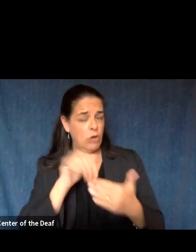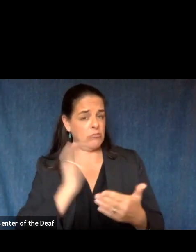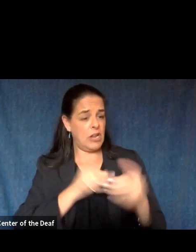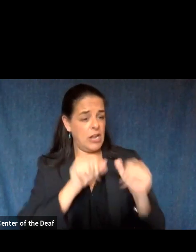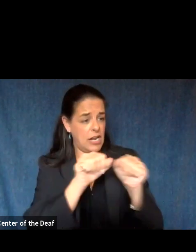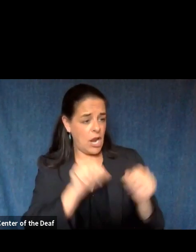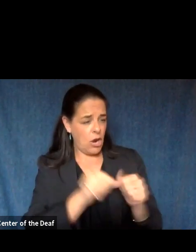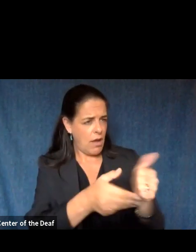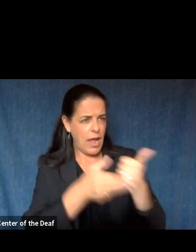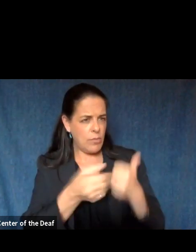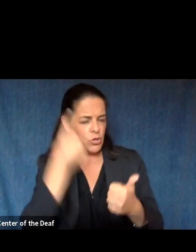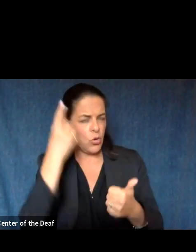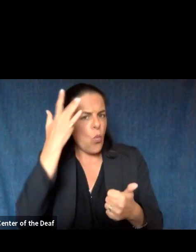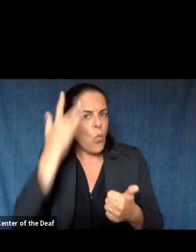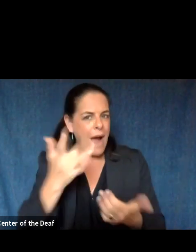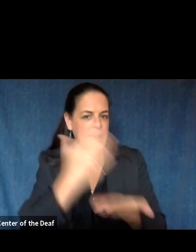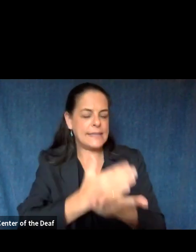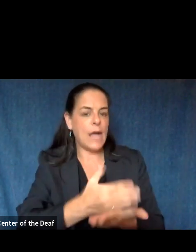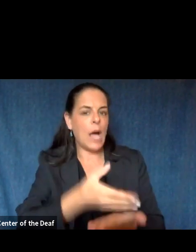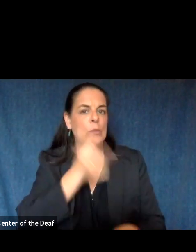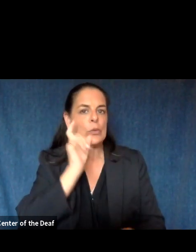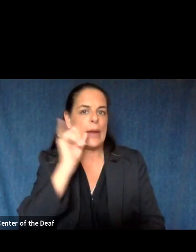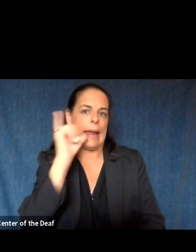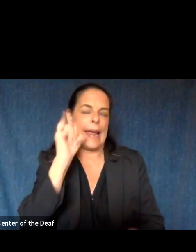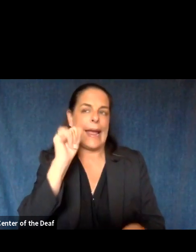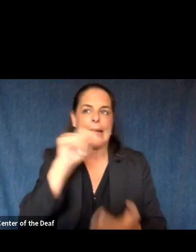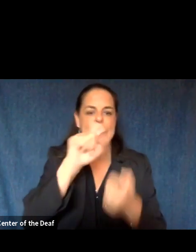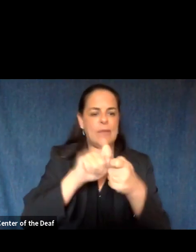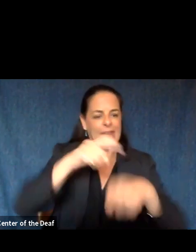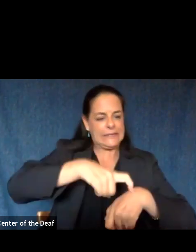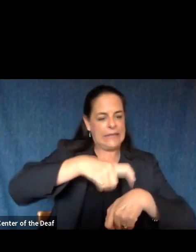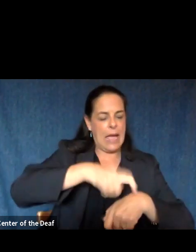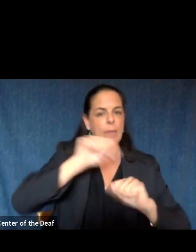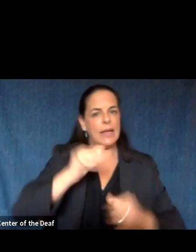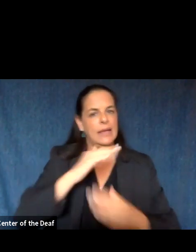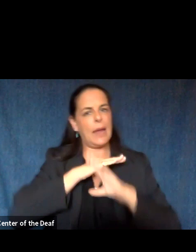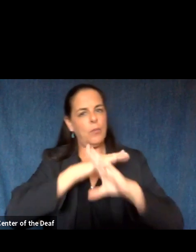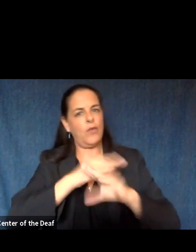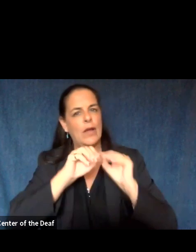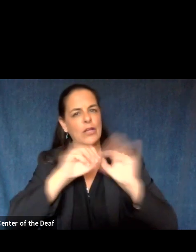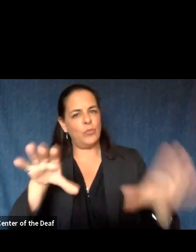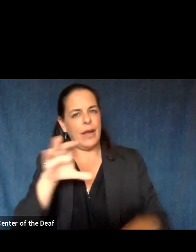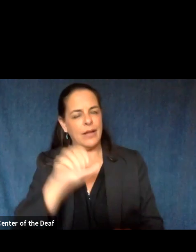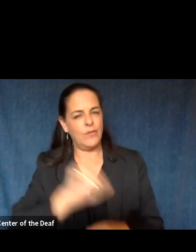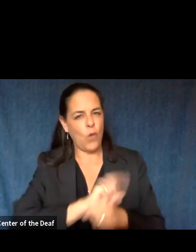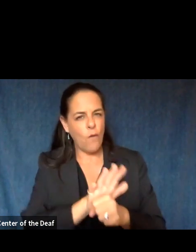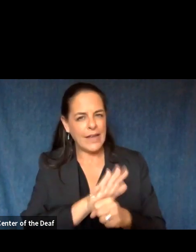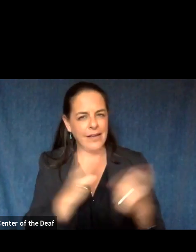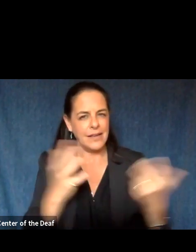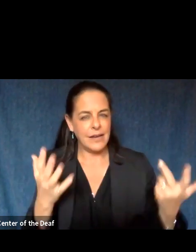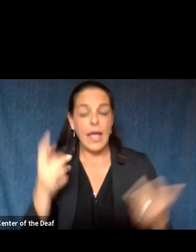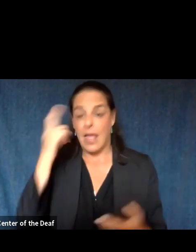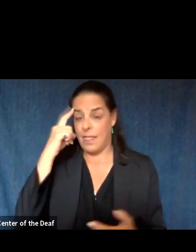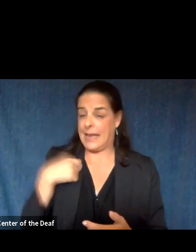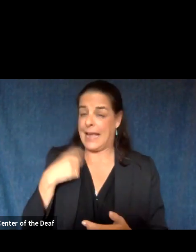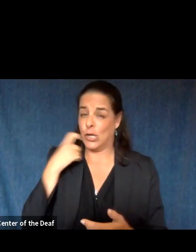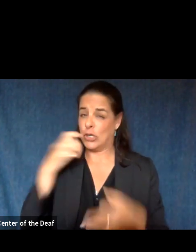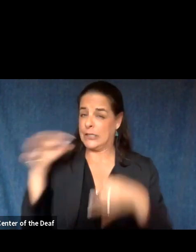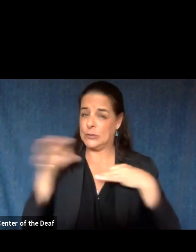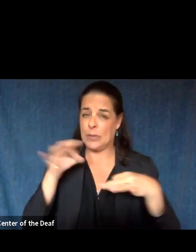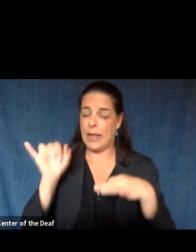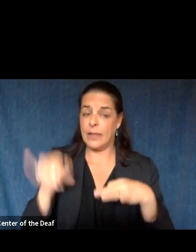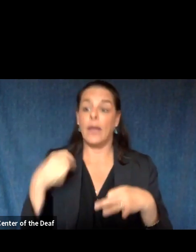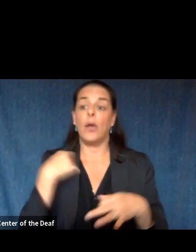us understand why stopping alcohol consumption at a certain time can stop the spread of COVID. We have, I think I just talked about that. We have absolutely